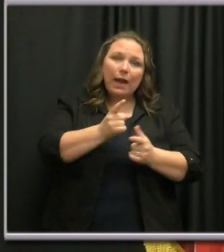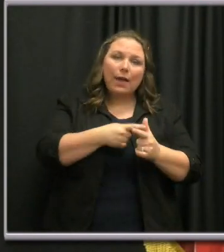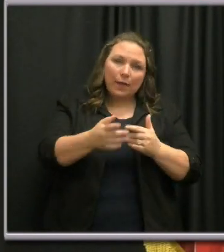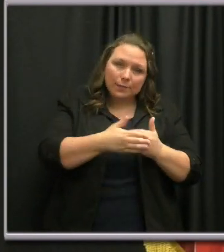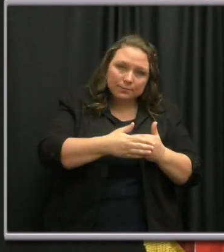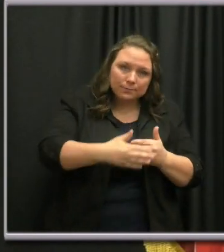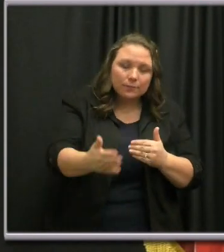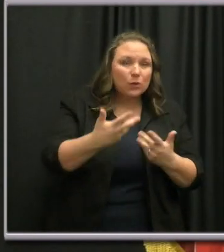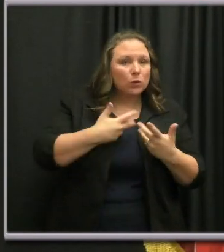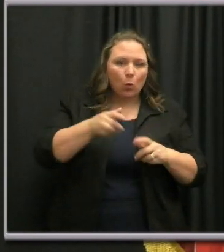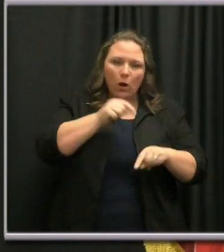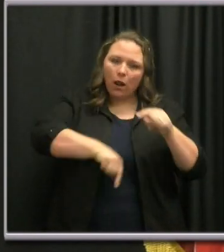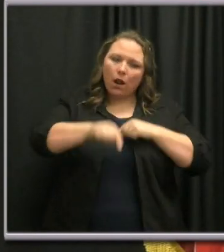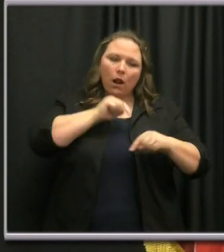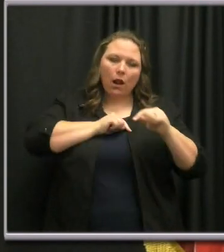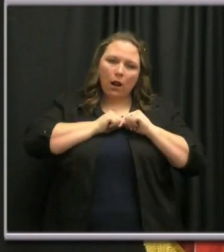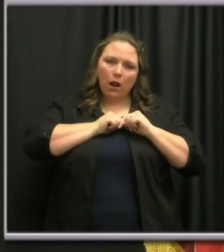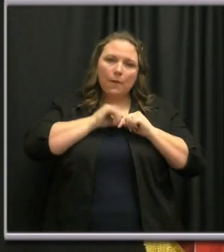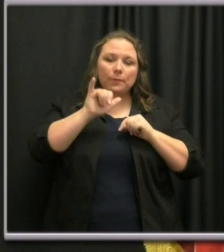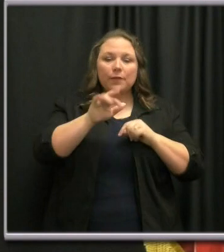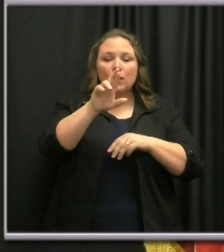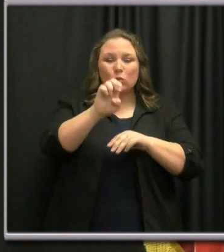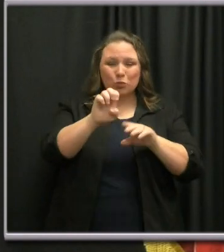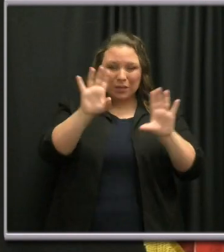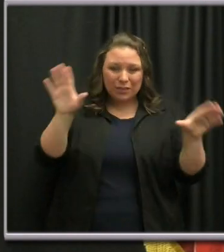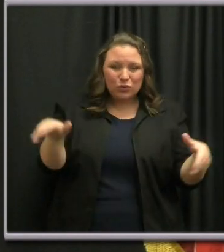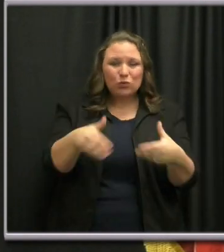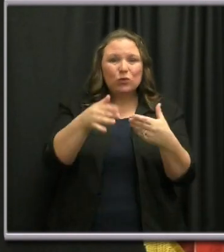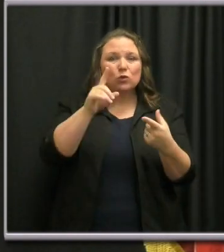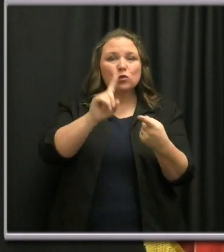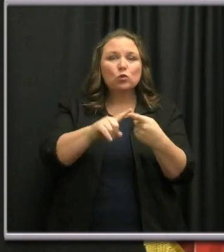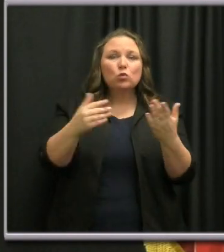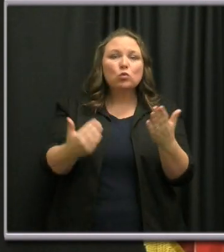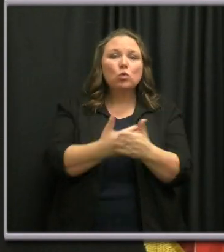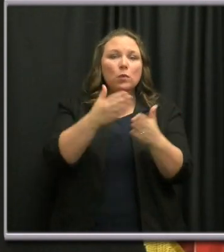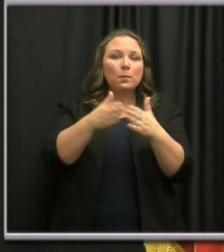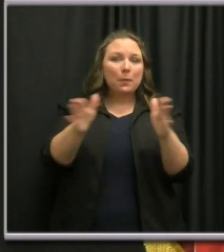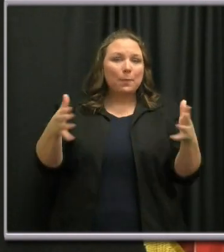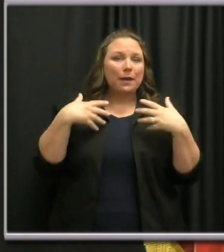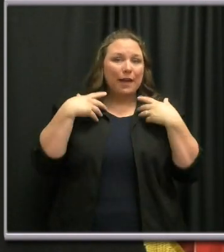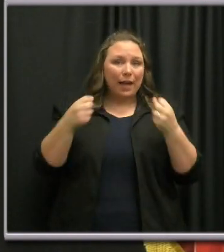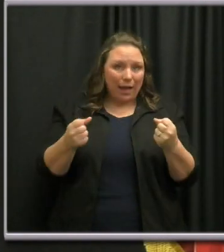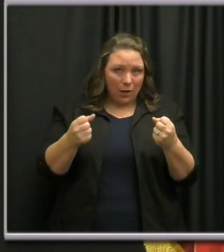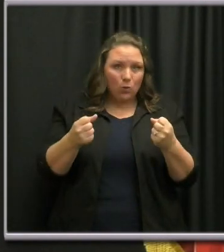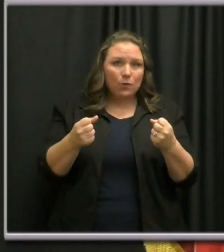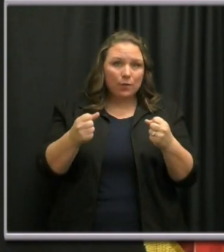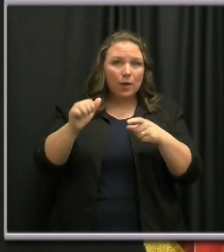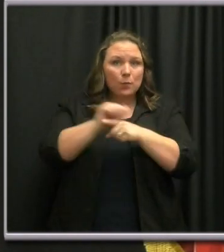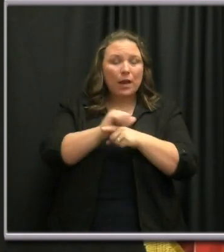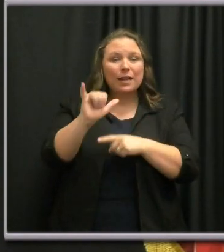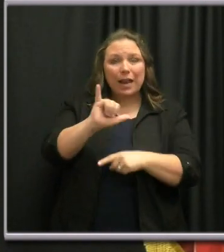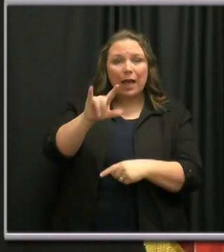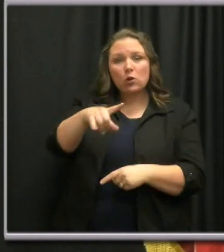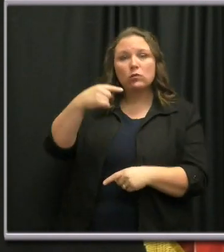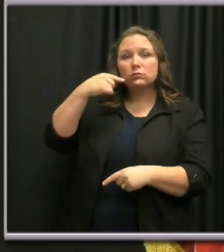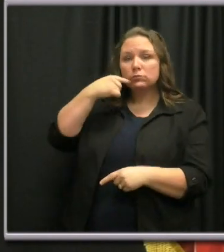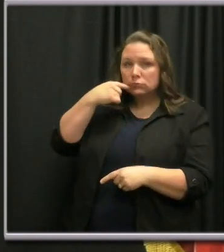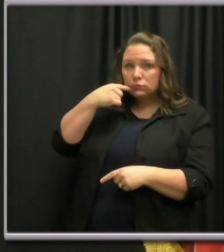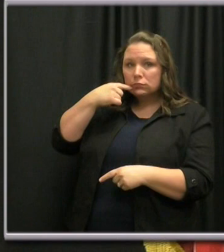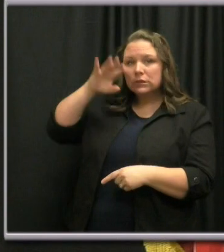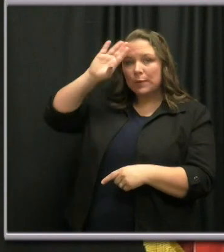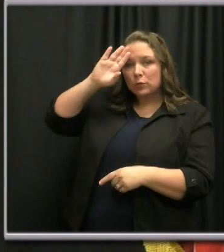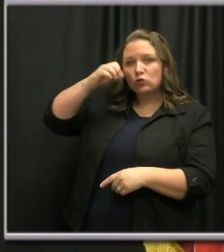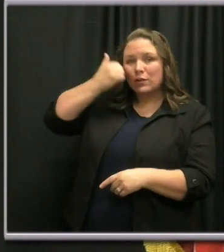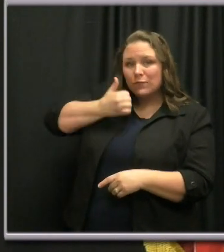possible. And the reintroduction of a new set of public health practices, such as taking your temperature every day, such